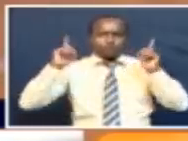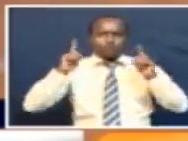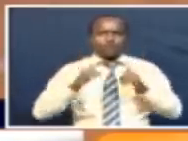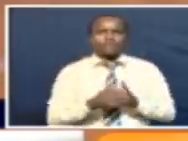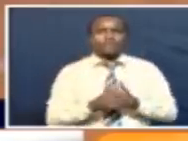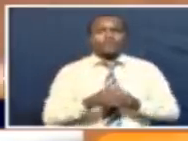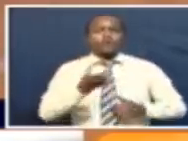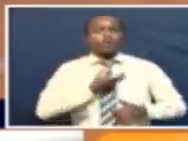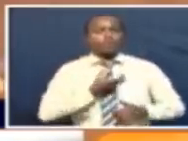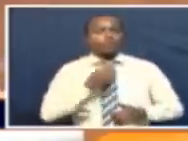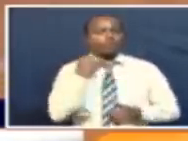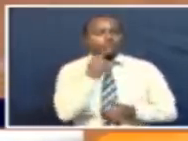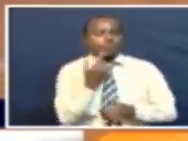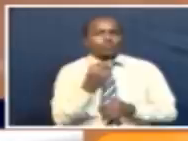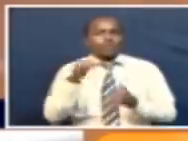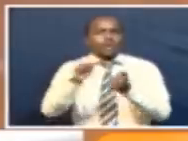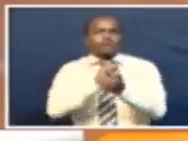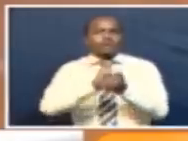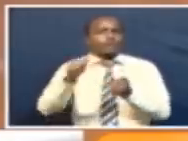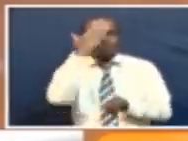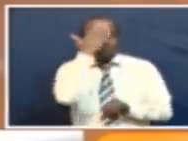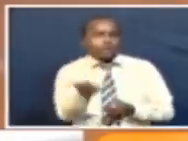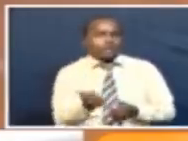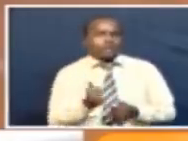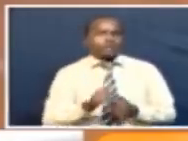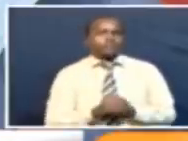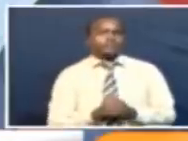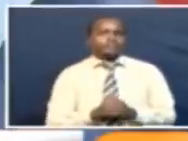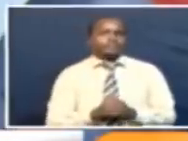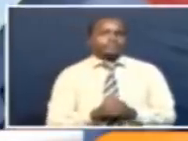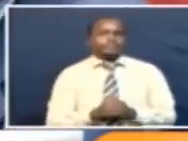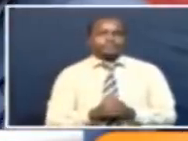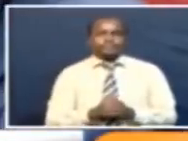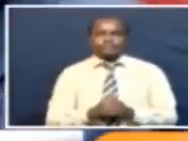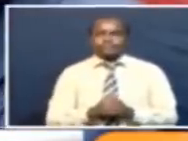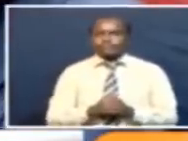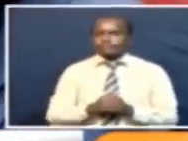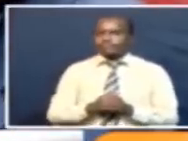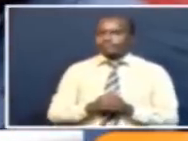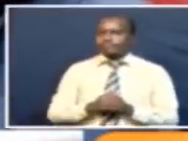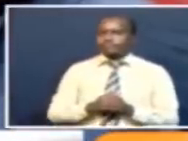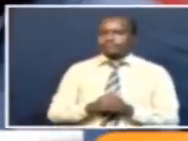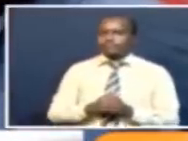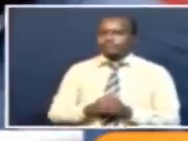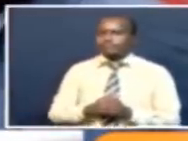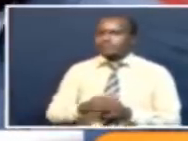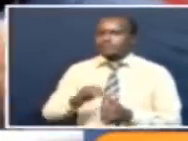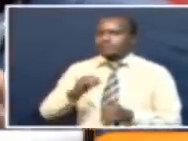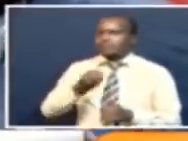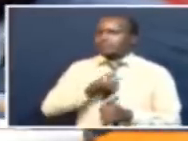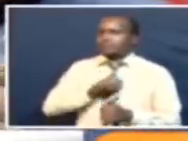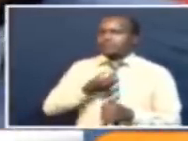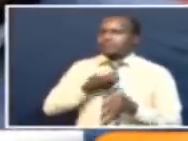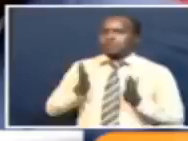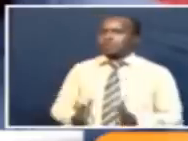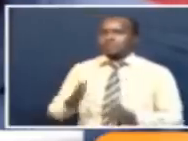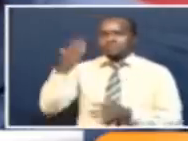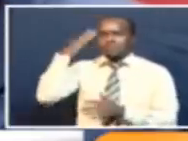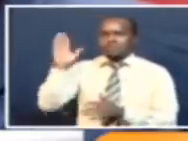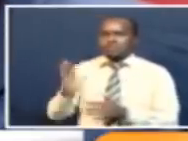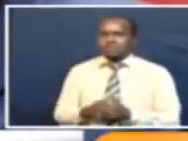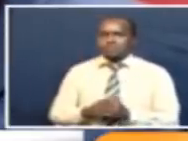you destroy that consignment? I don't know the owner. You may